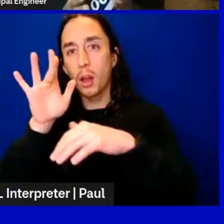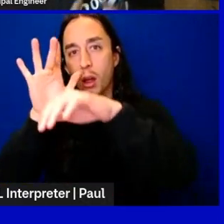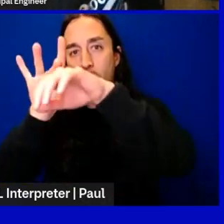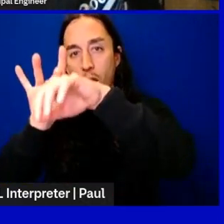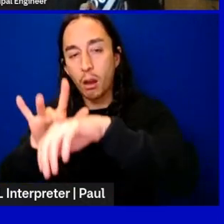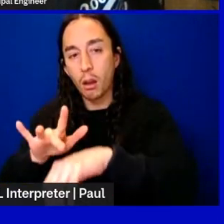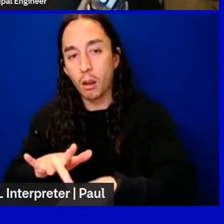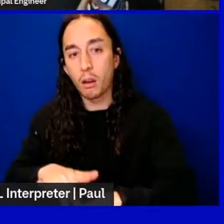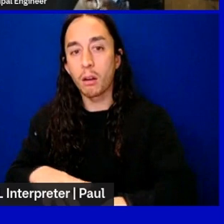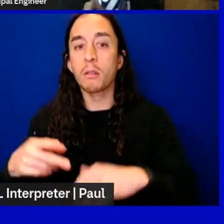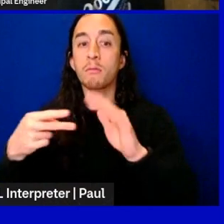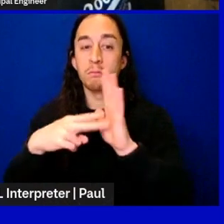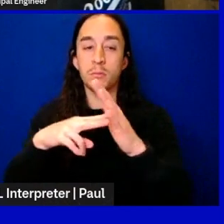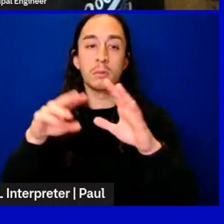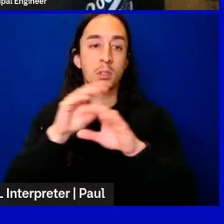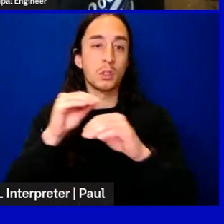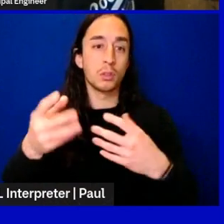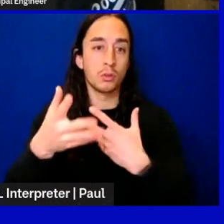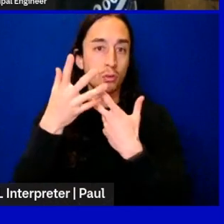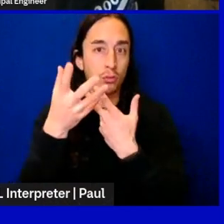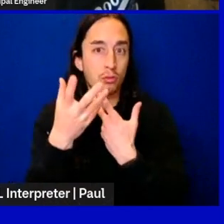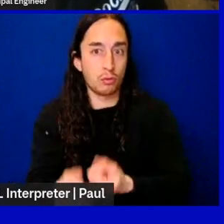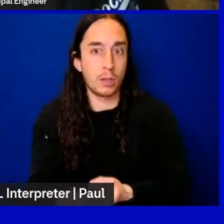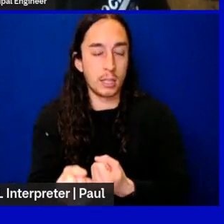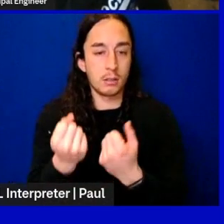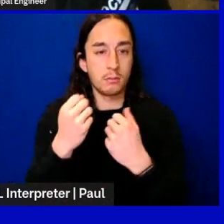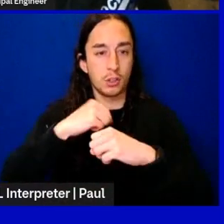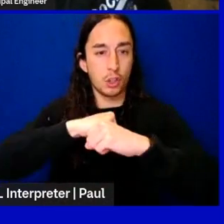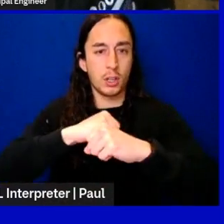your zero trust security is met over there also.